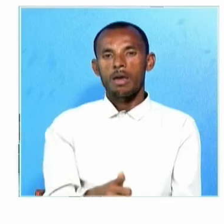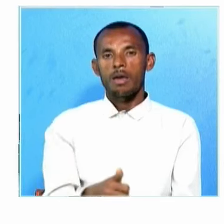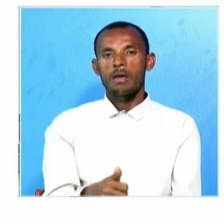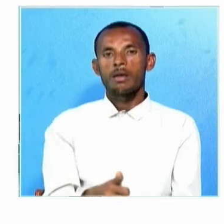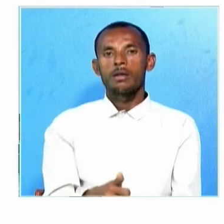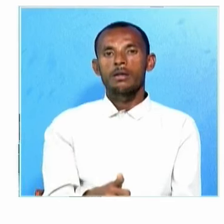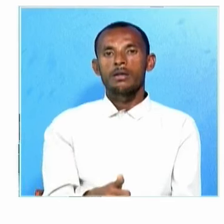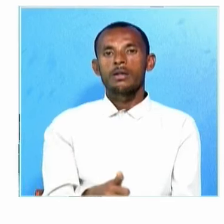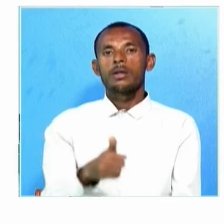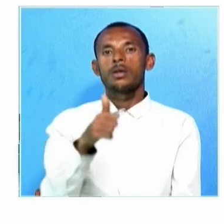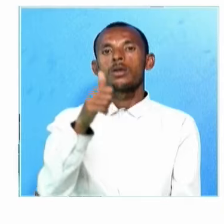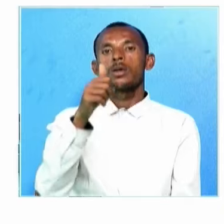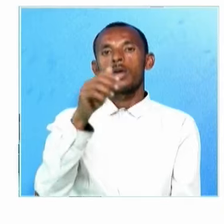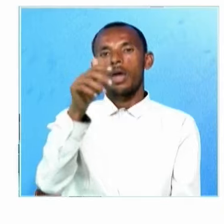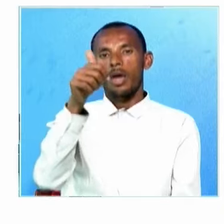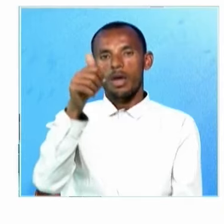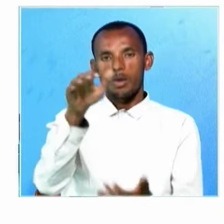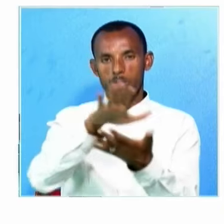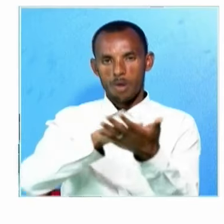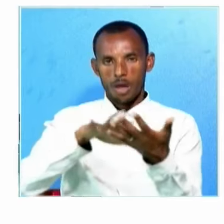A union B,